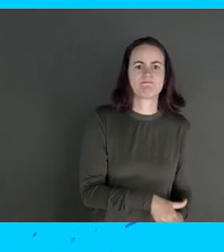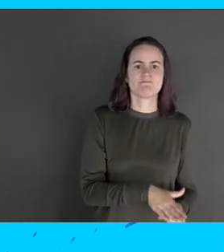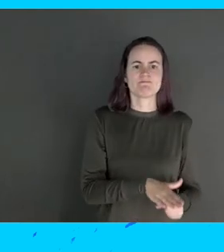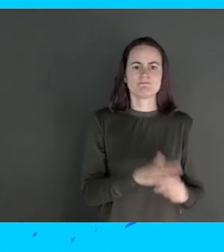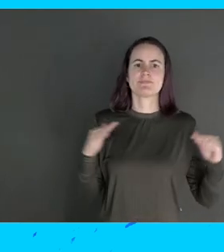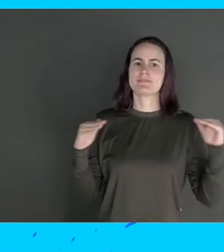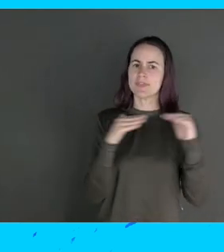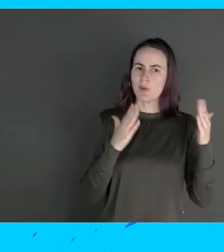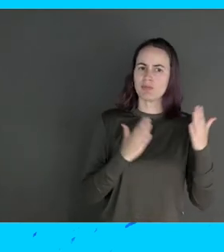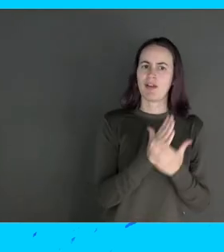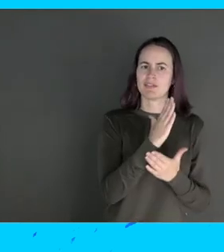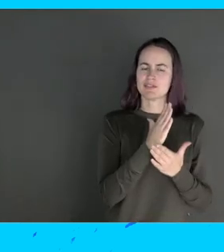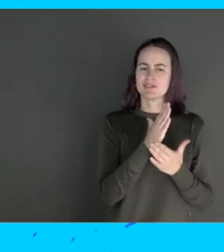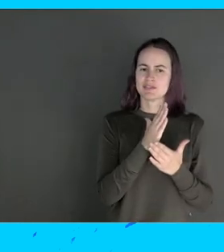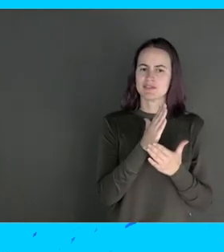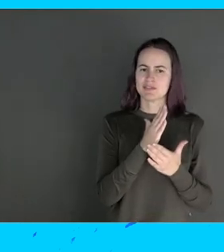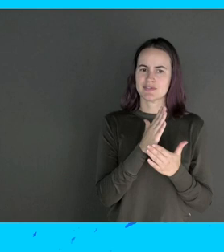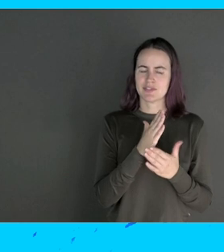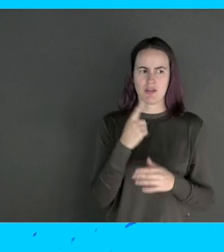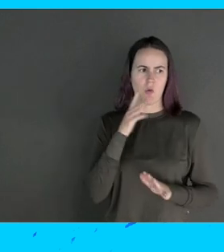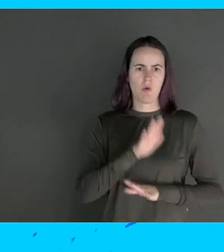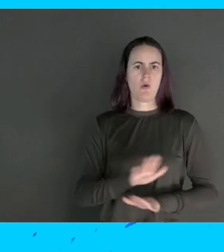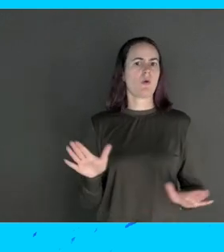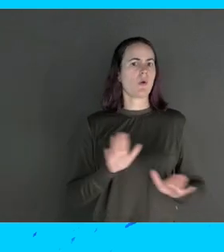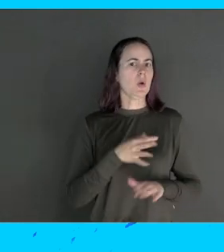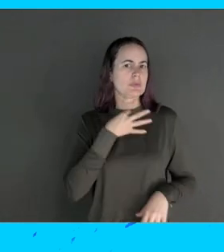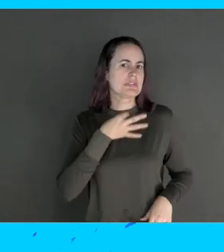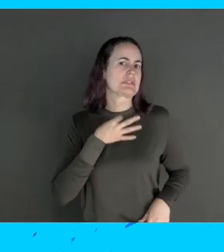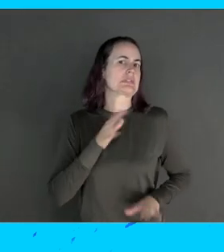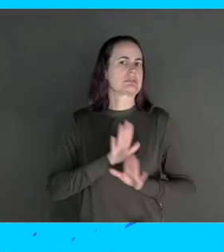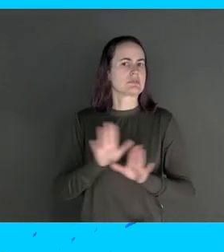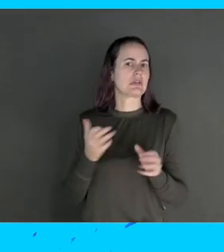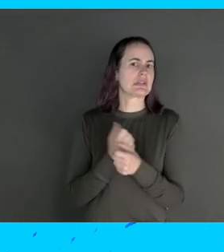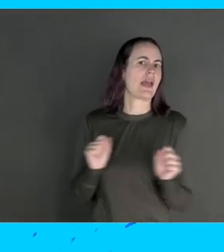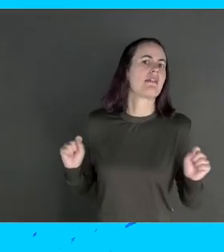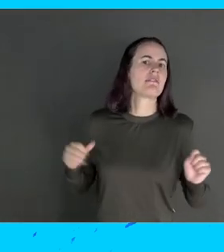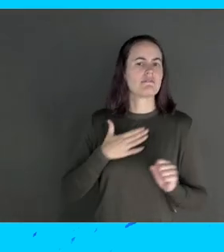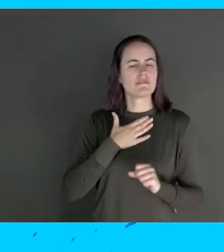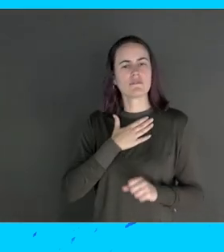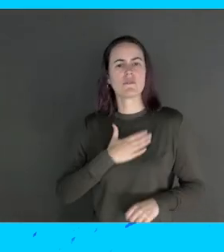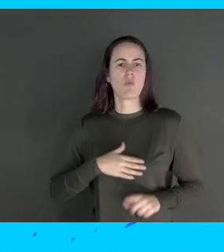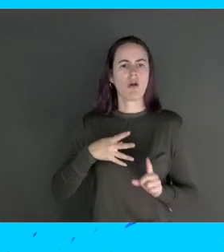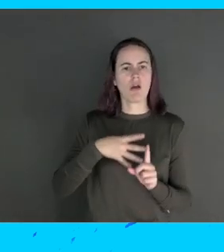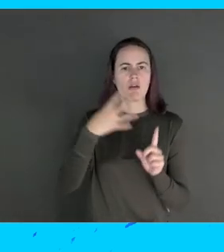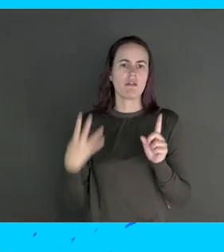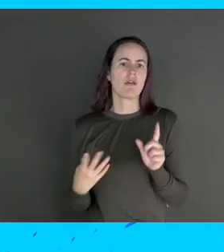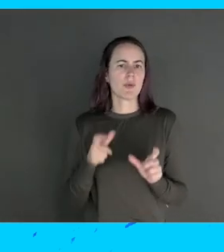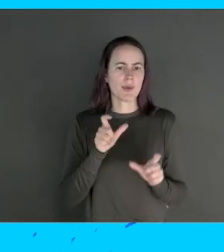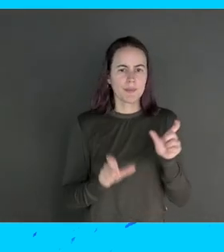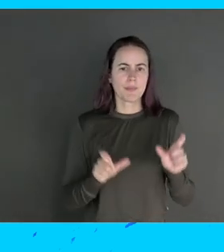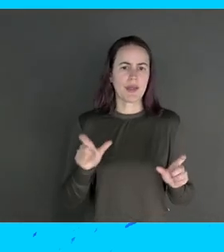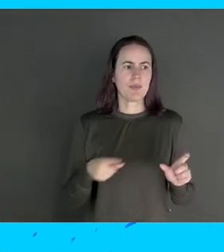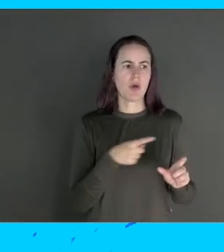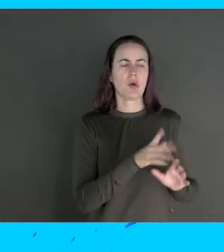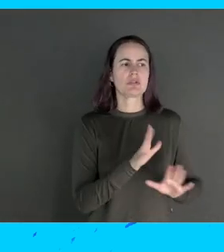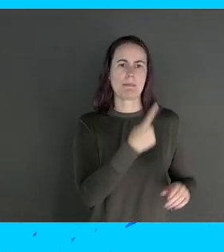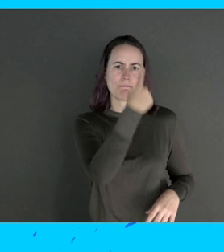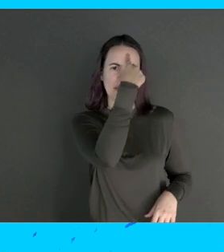rights as a danger to society and try to paint LGBTQIA individuals as mentally